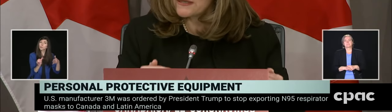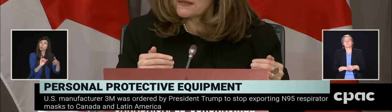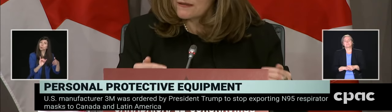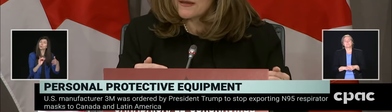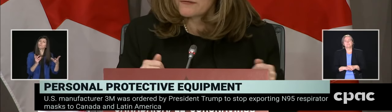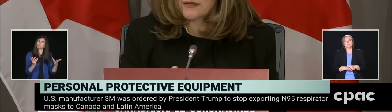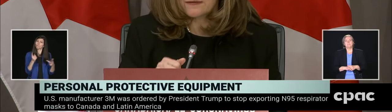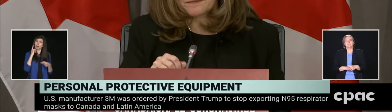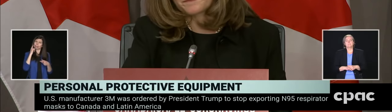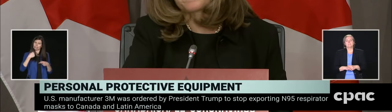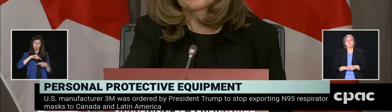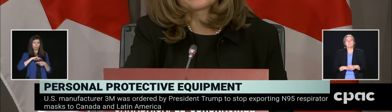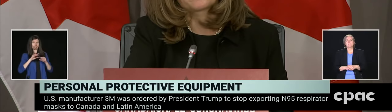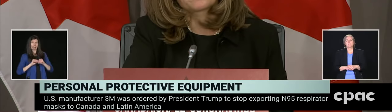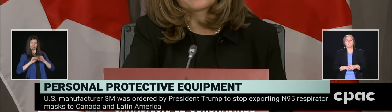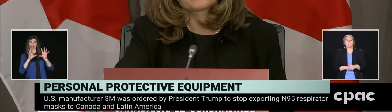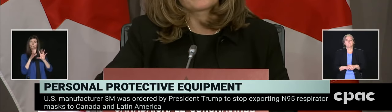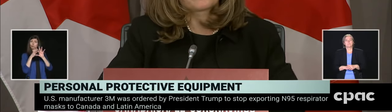keep going in that vein.